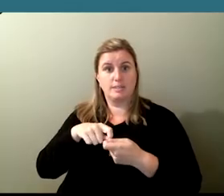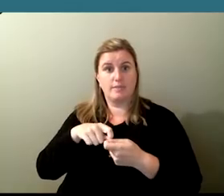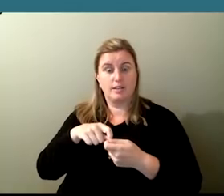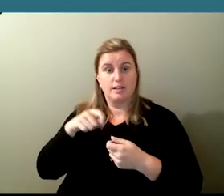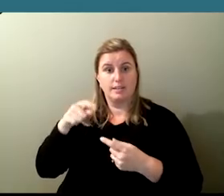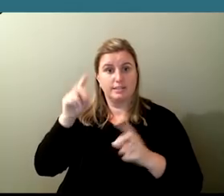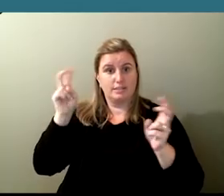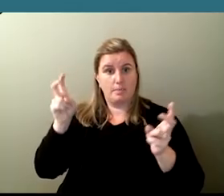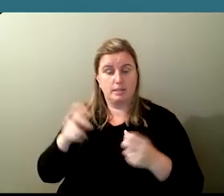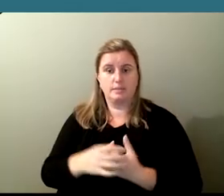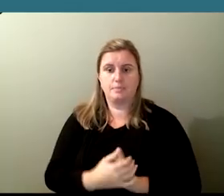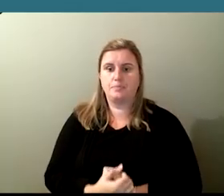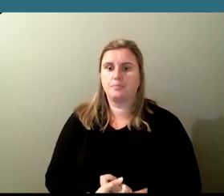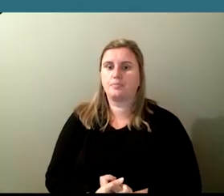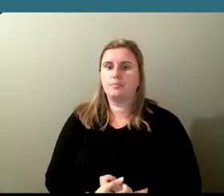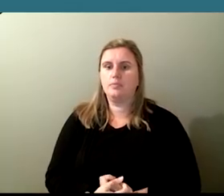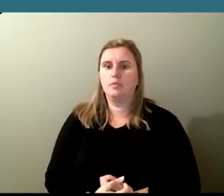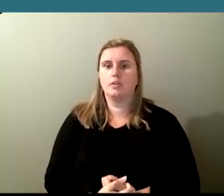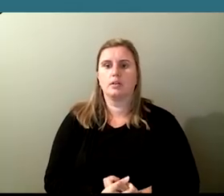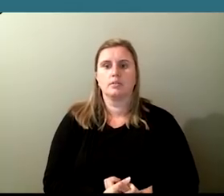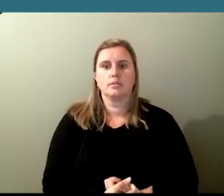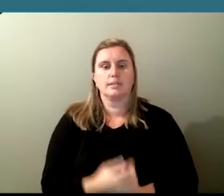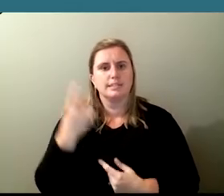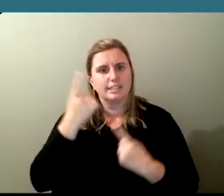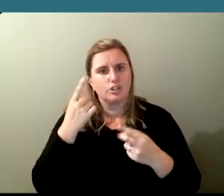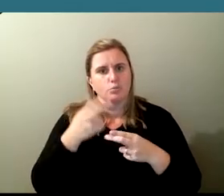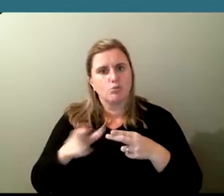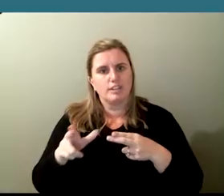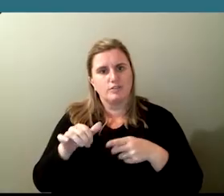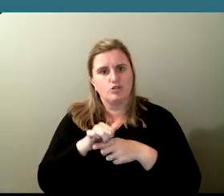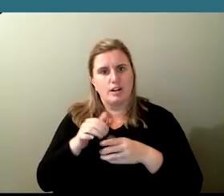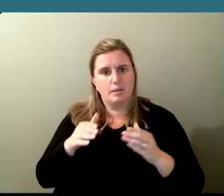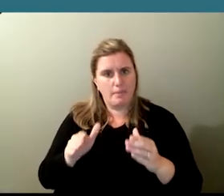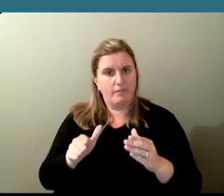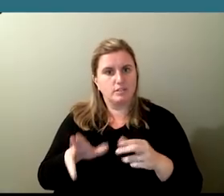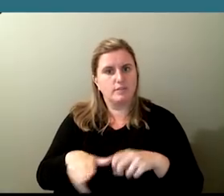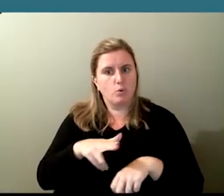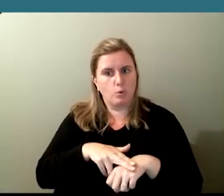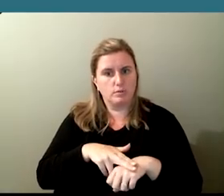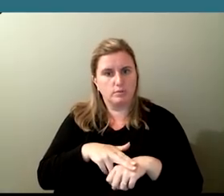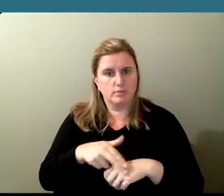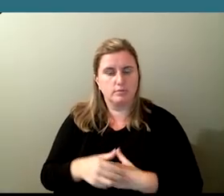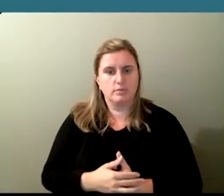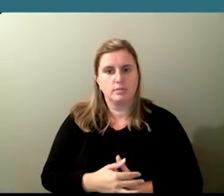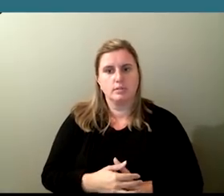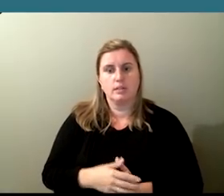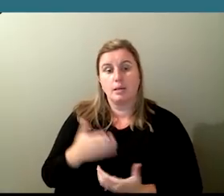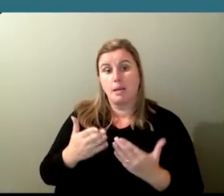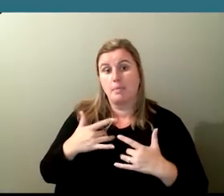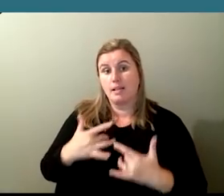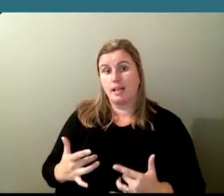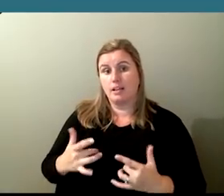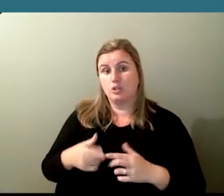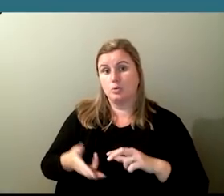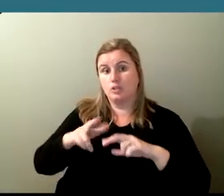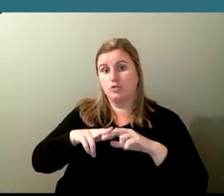topic? Considering the use of brief training methods, of course, because they may be likely to increase